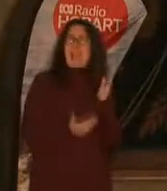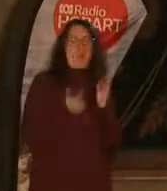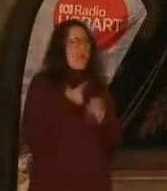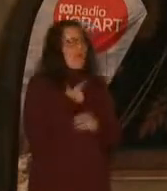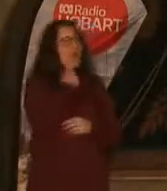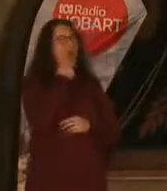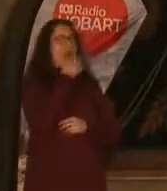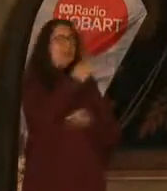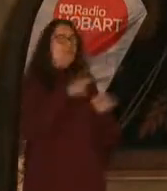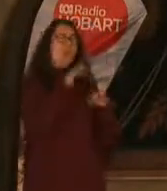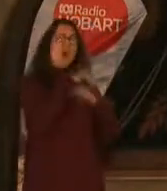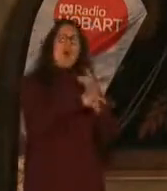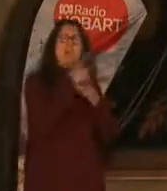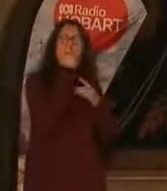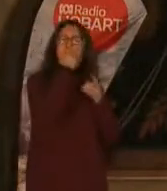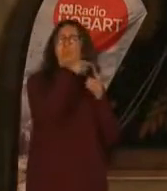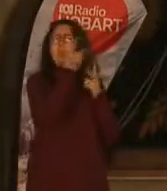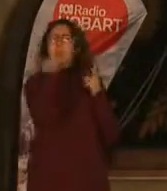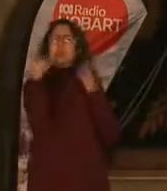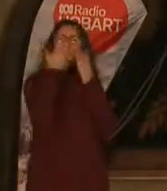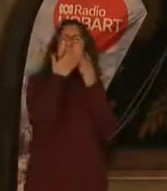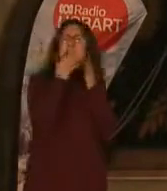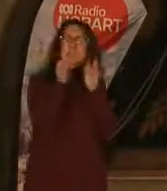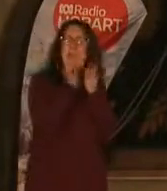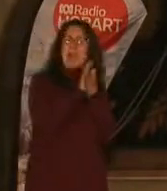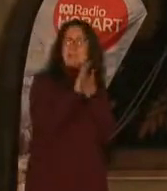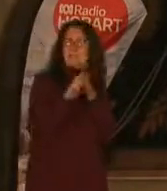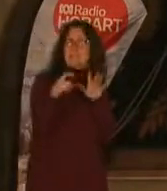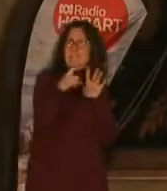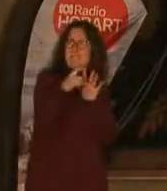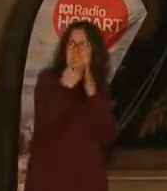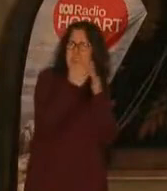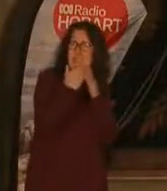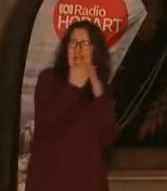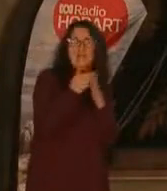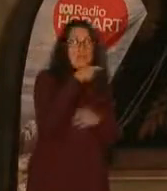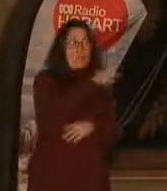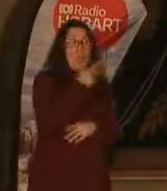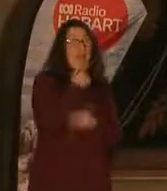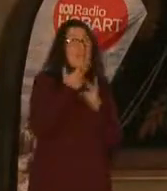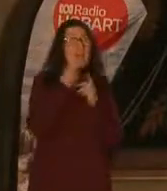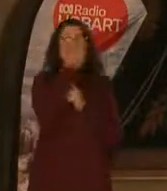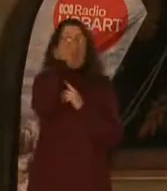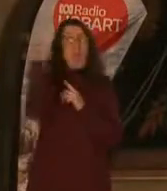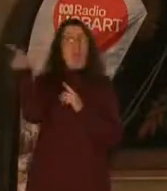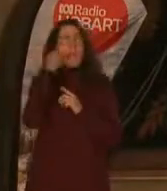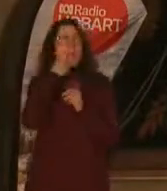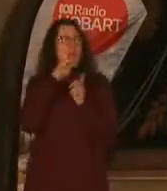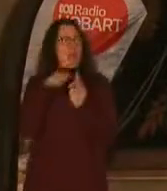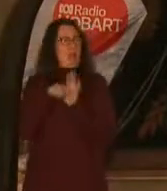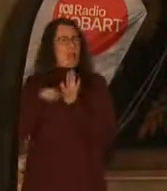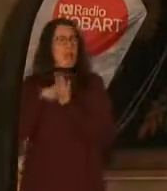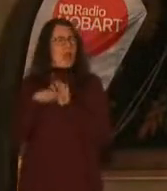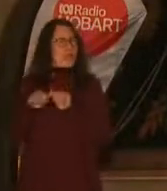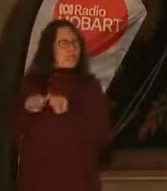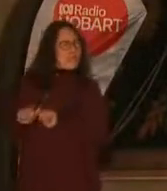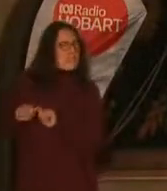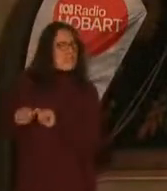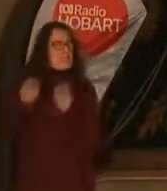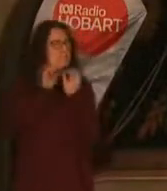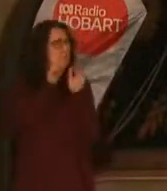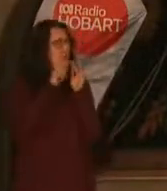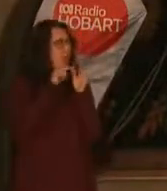noticed these sort of biases to community-based approaches or understandings of linguistic